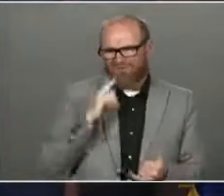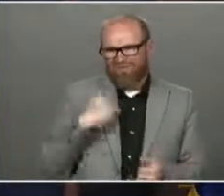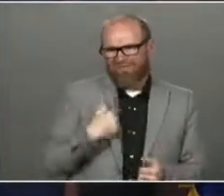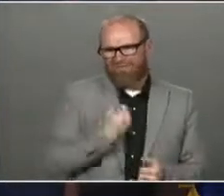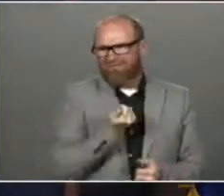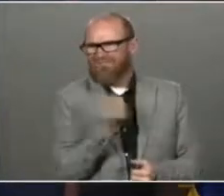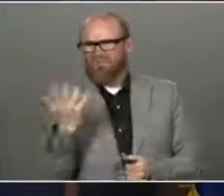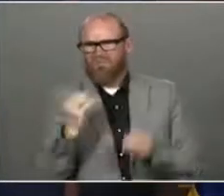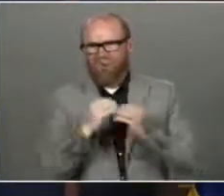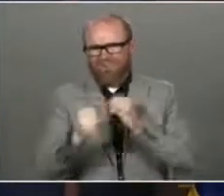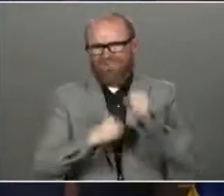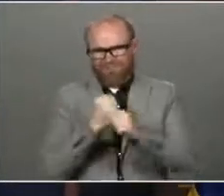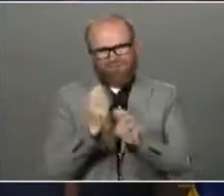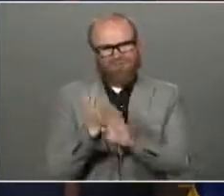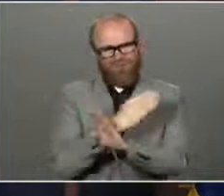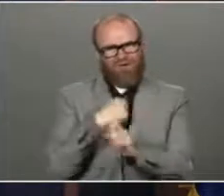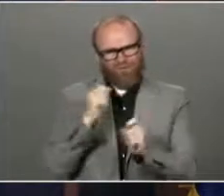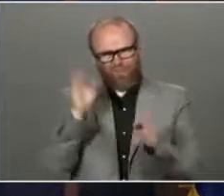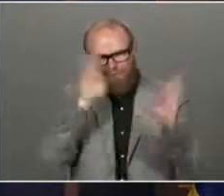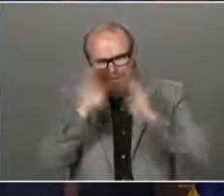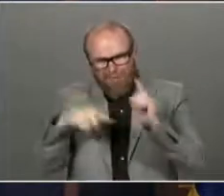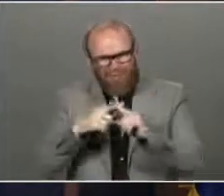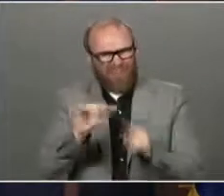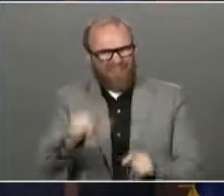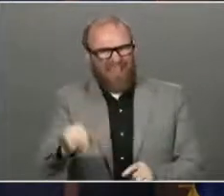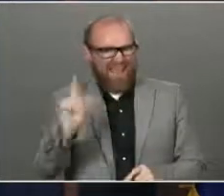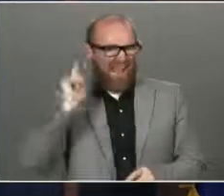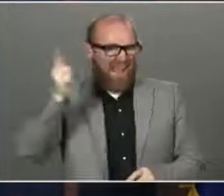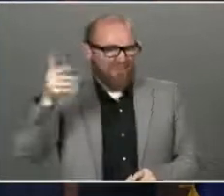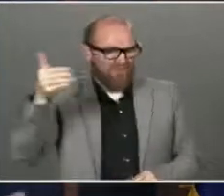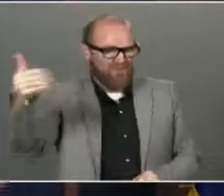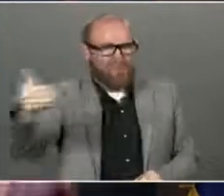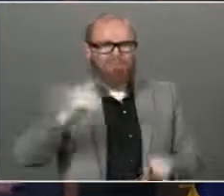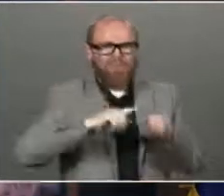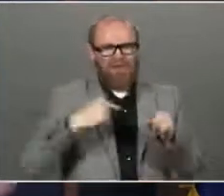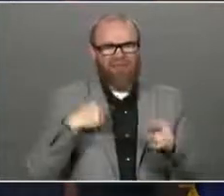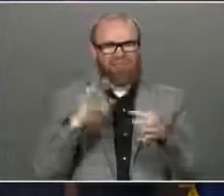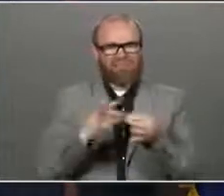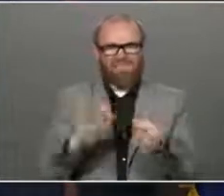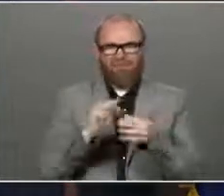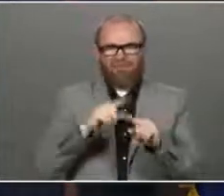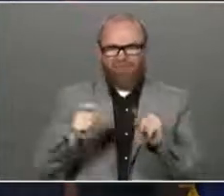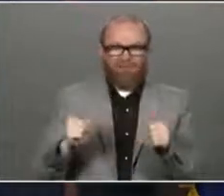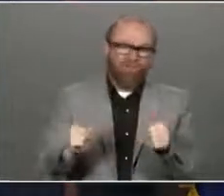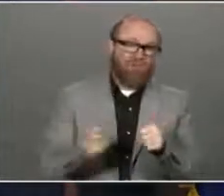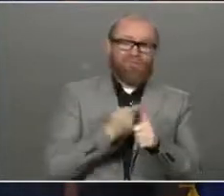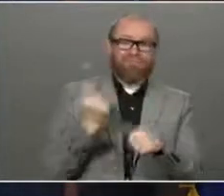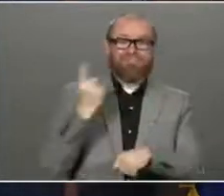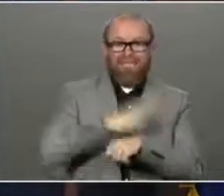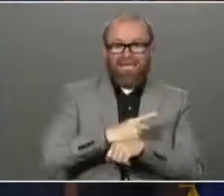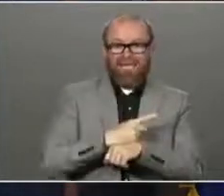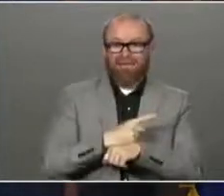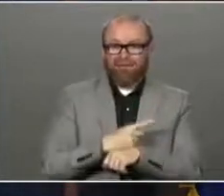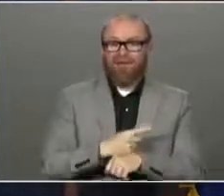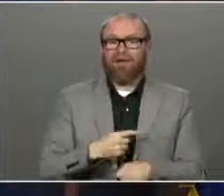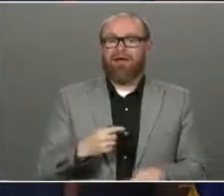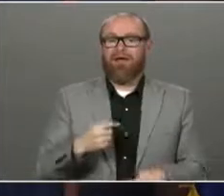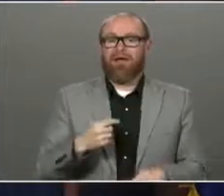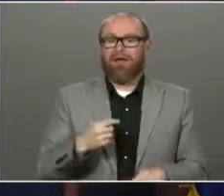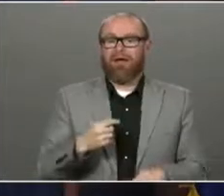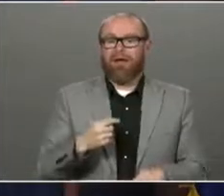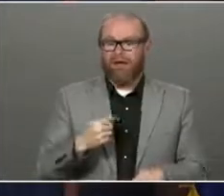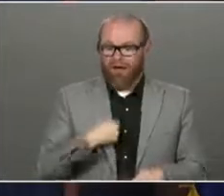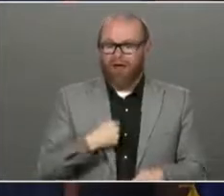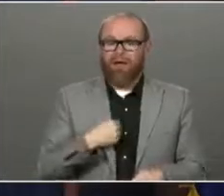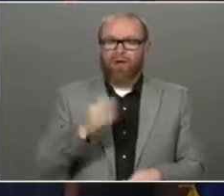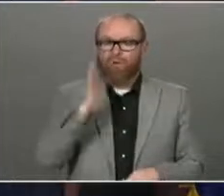years before I have to worry or think about that. But I've said from the day I announced I was going to run, from the very beginning, that